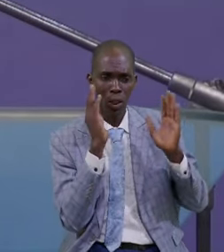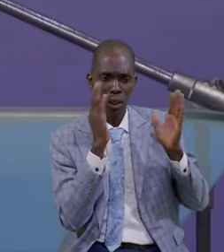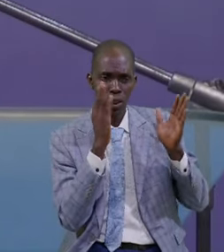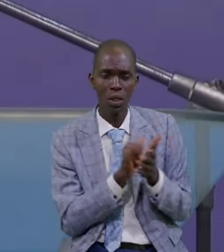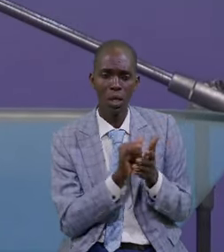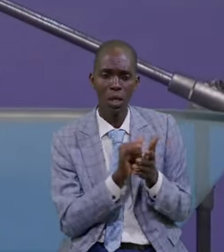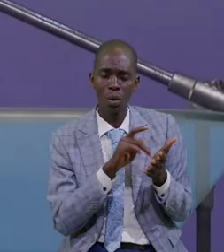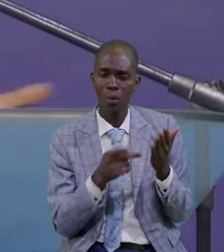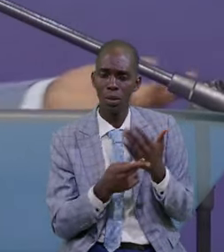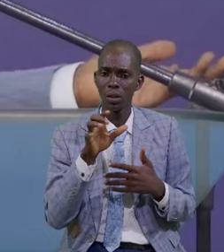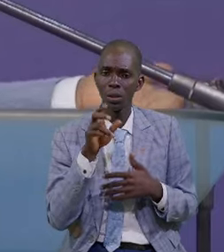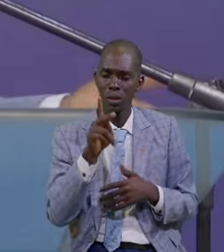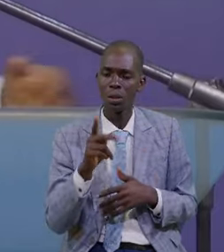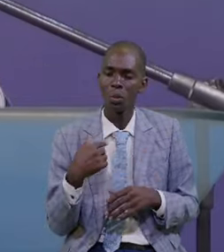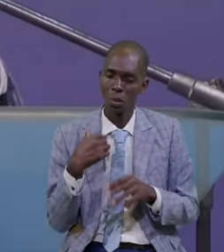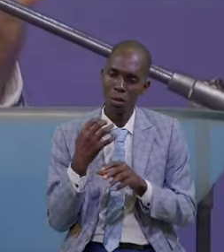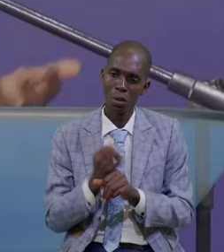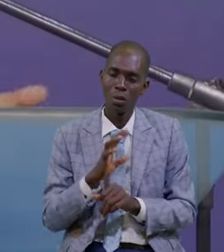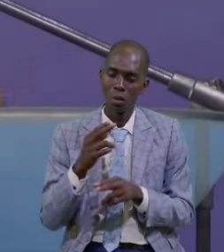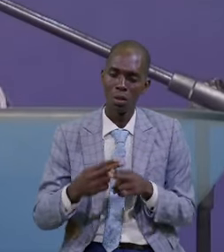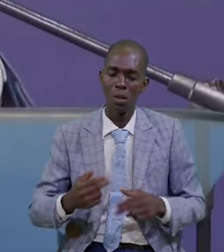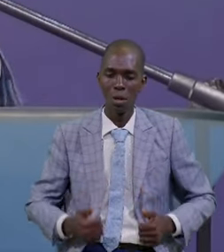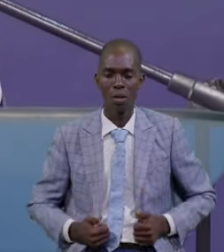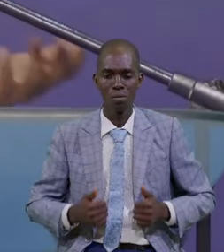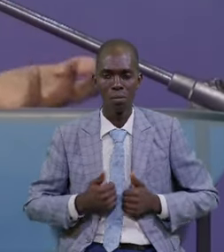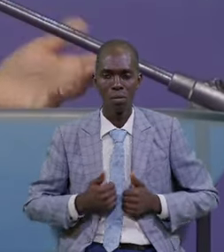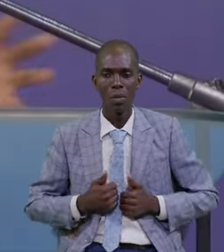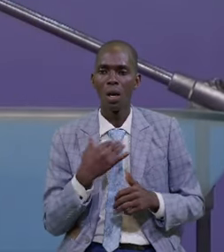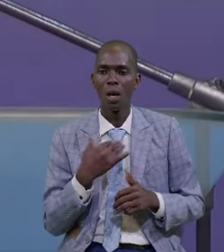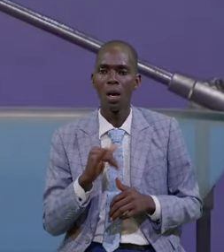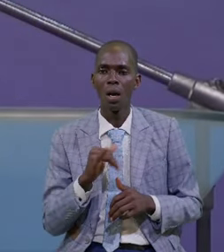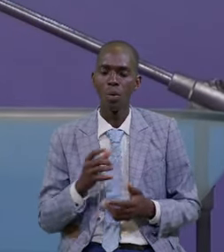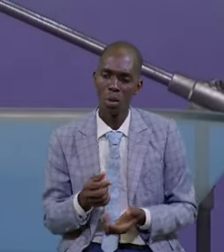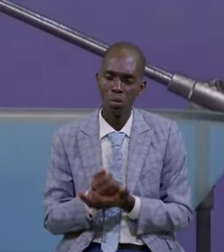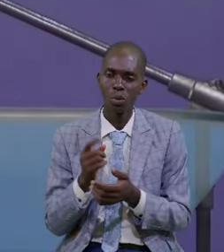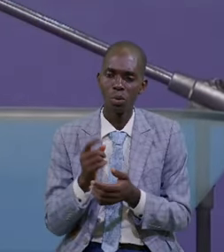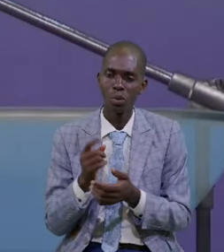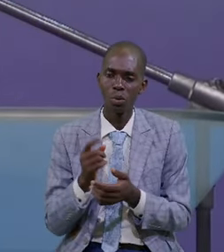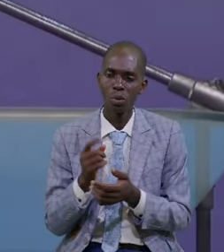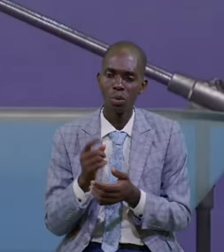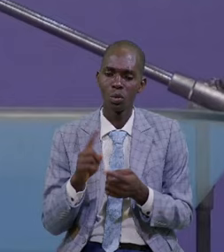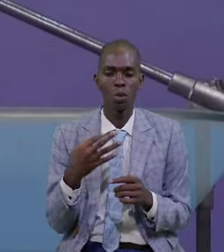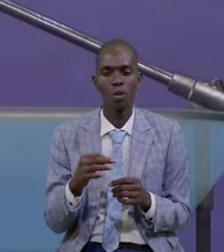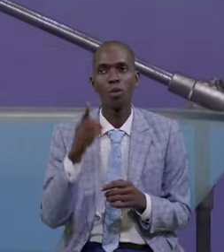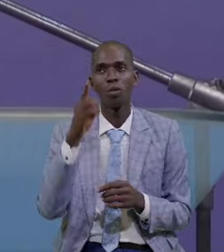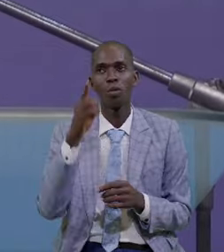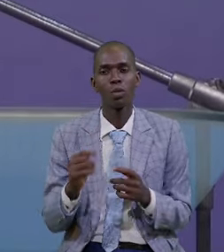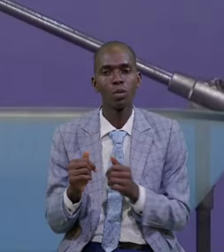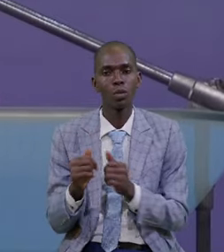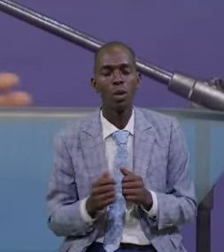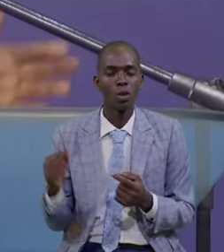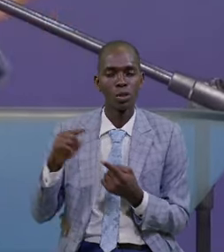And we got your name, and I want to help you. We'll study the word together until you